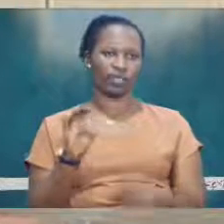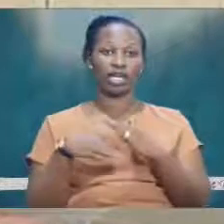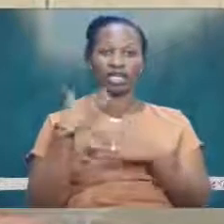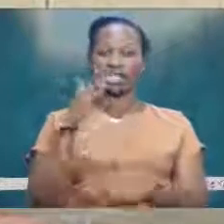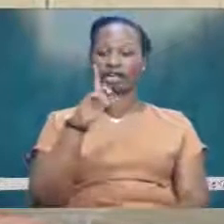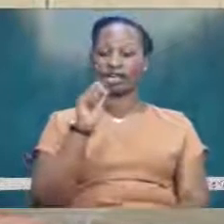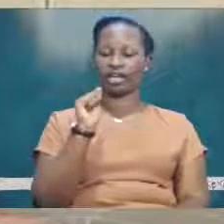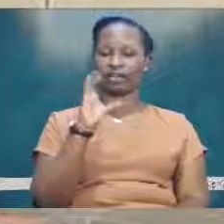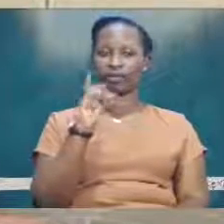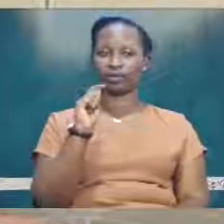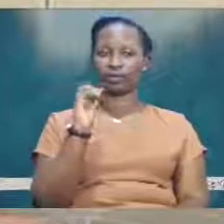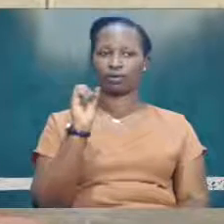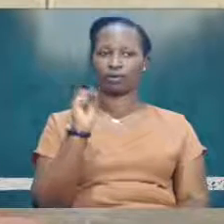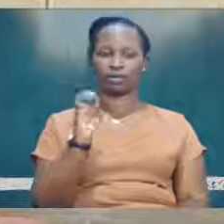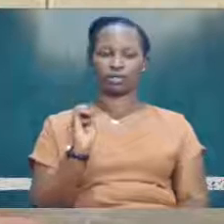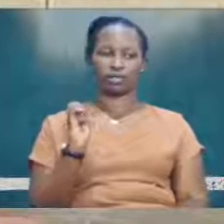Lactose